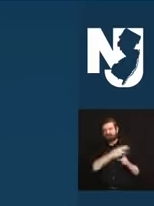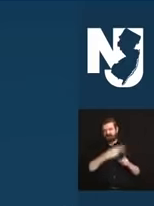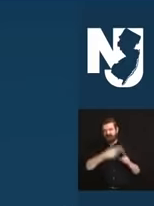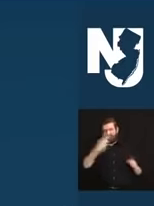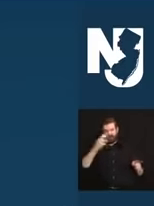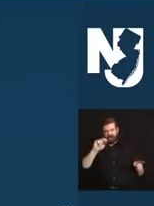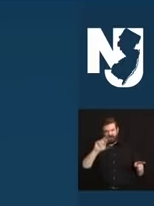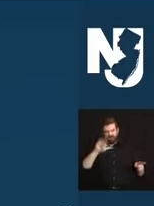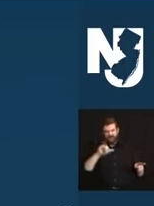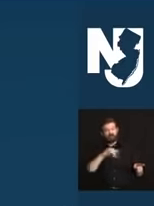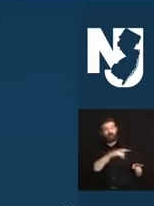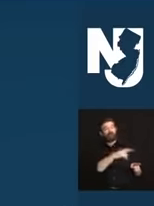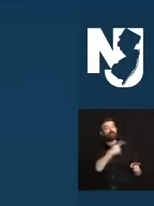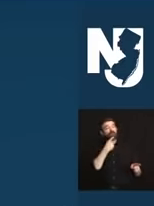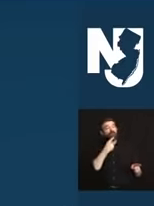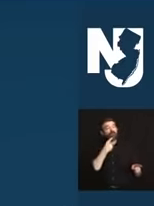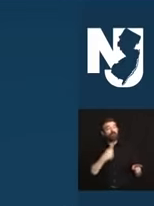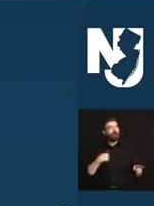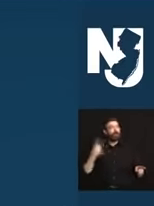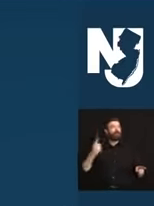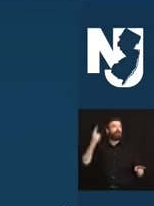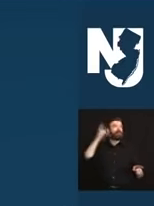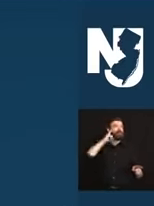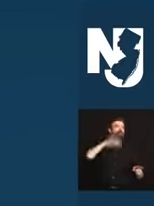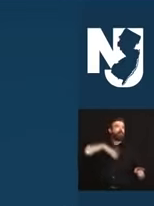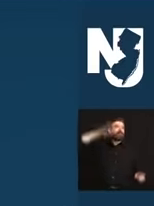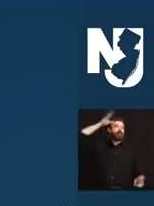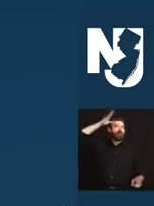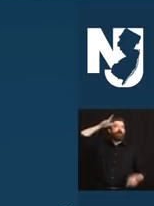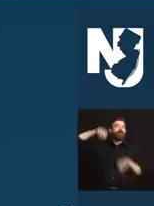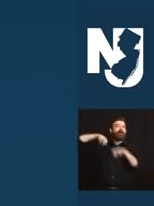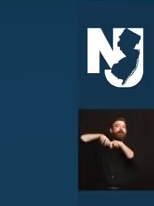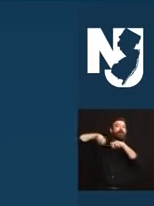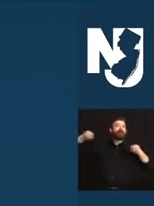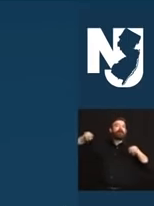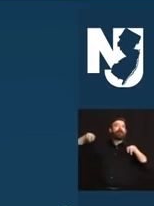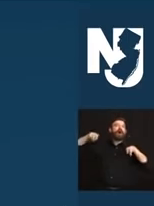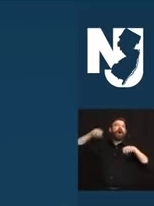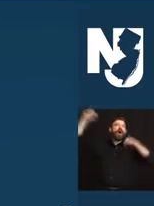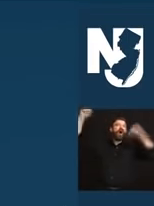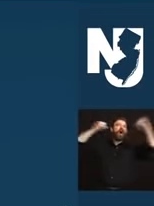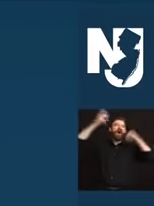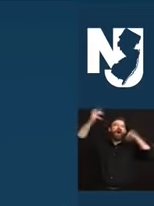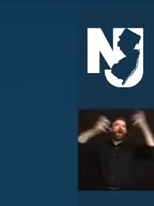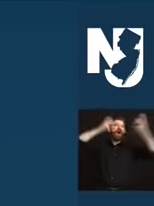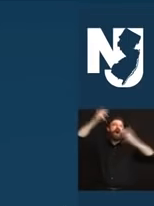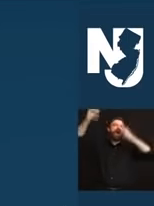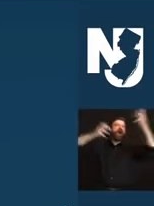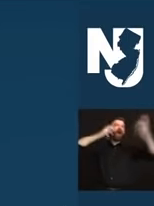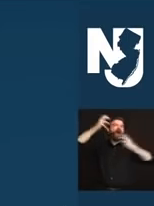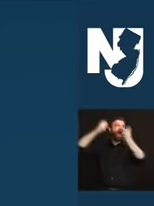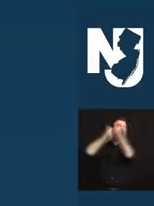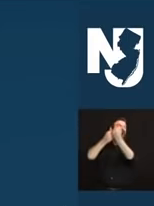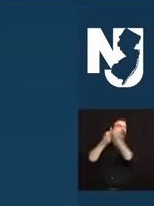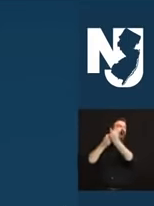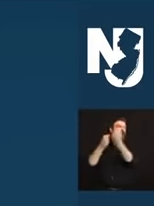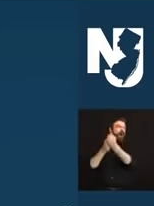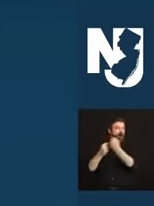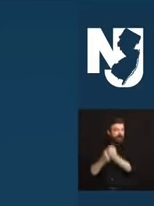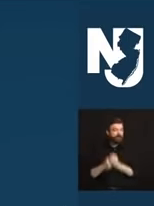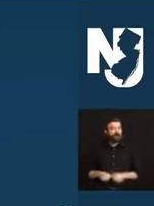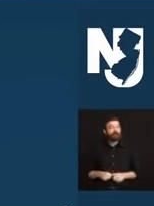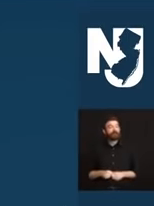Not necessarily singling him out among dads, but it certainly was the case with Jack. And he also fought for their educations,